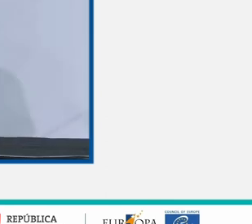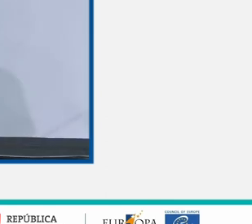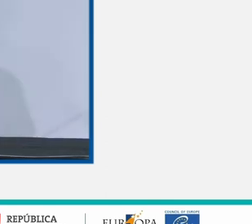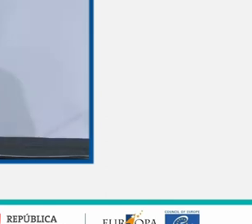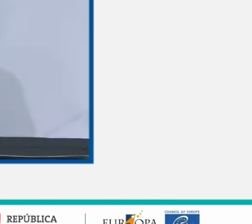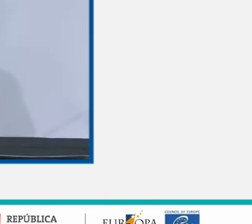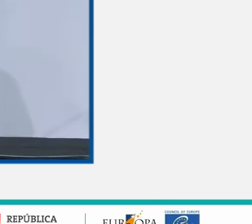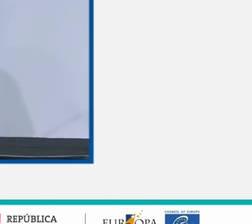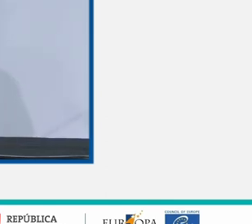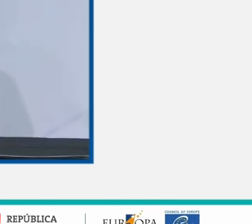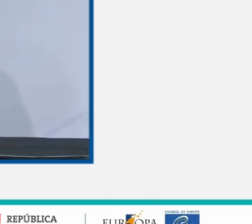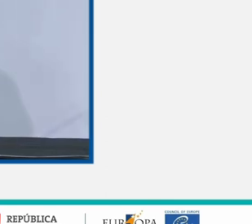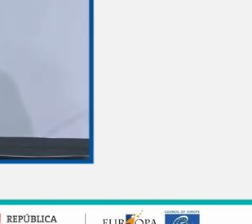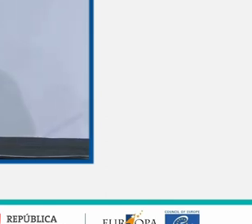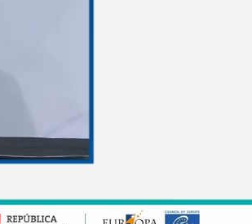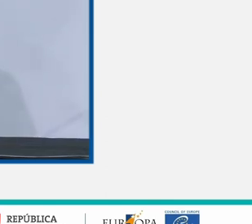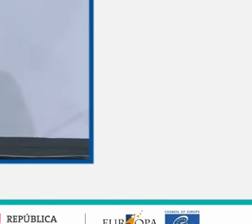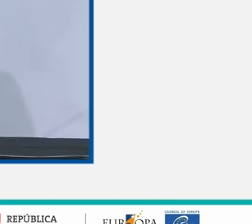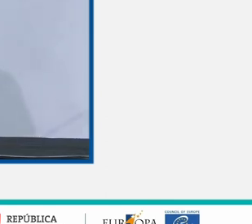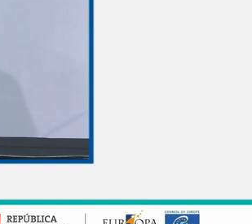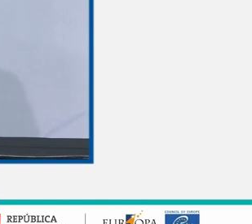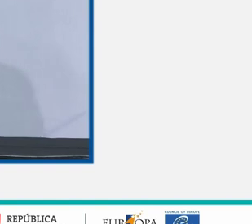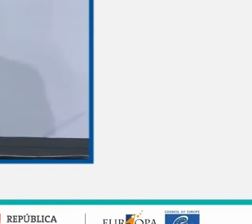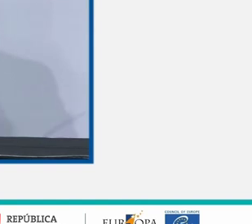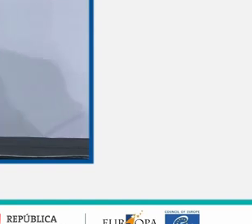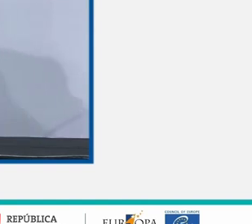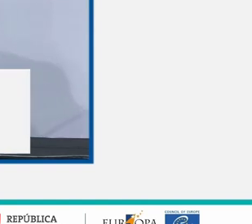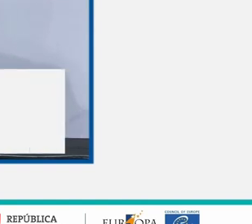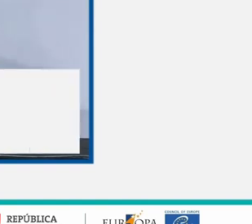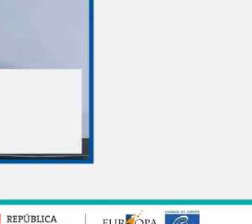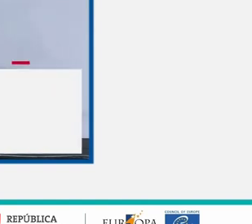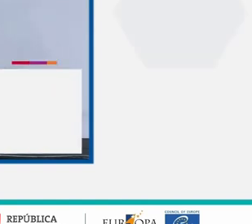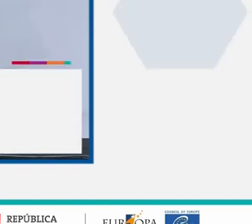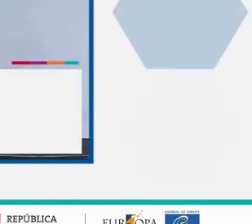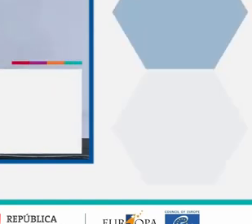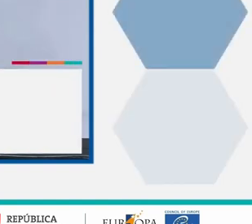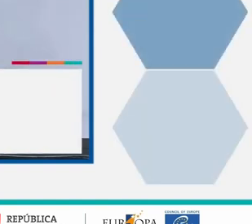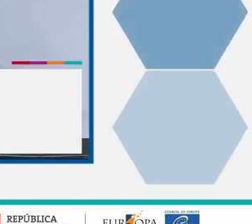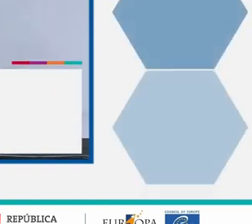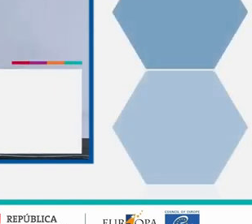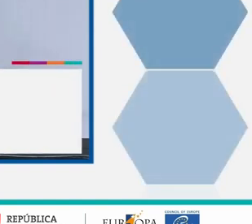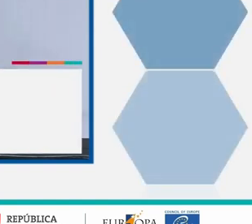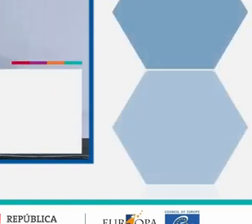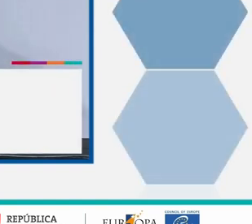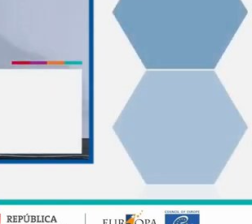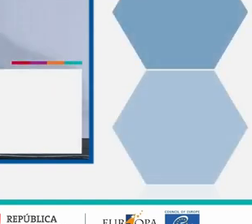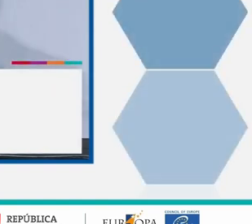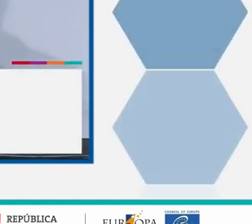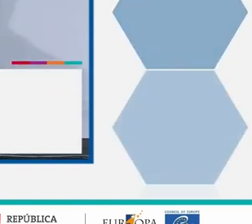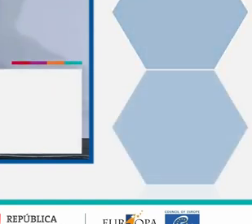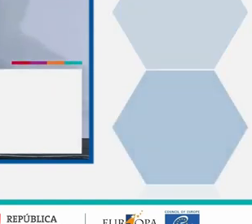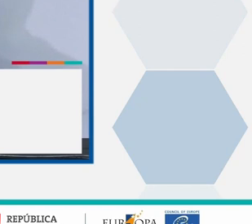Let's face it, I mean, we live in a very challenging period of time where we see millions of